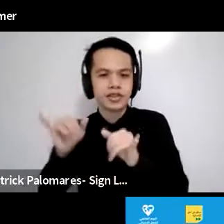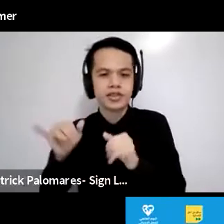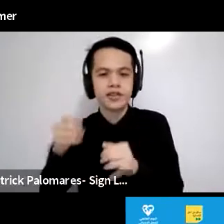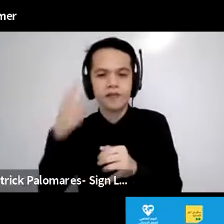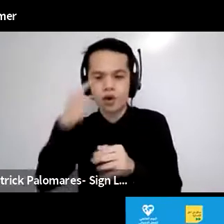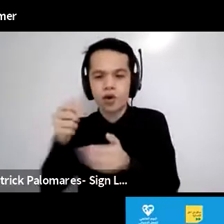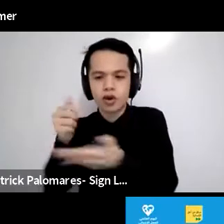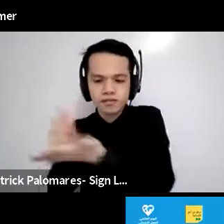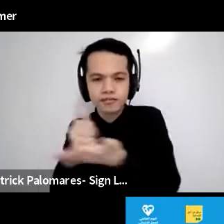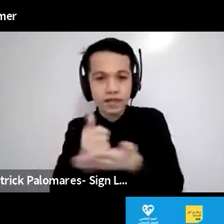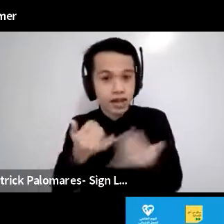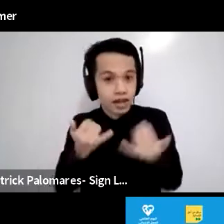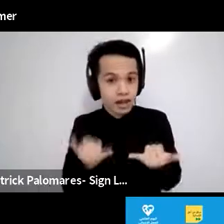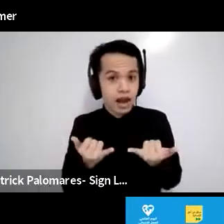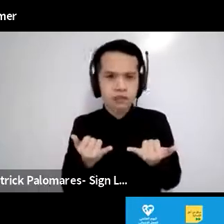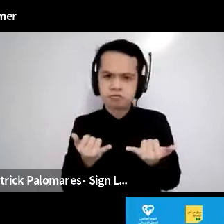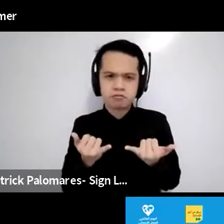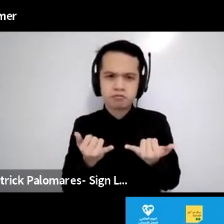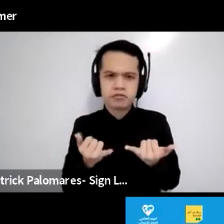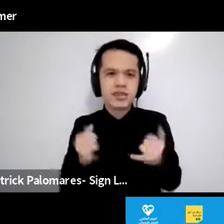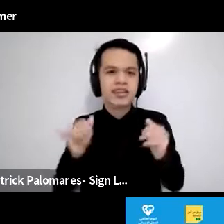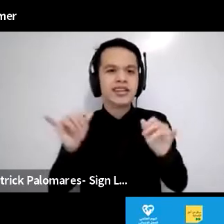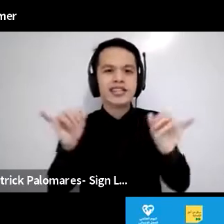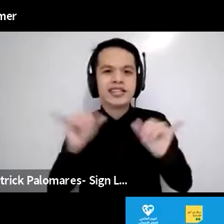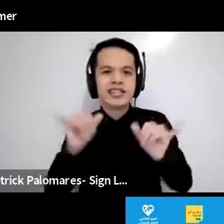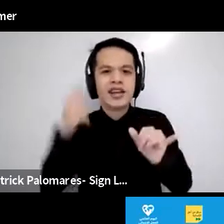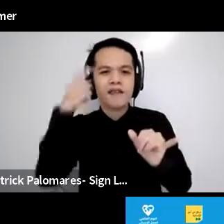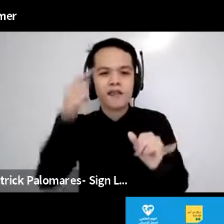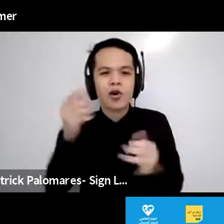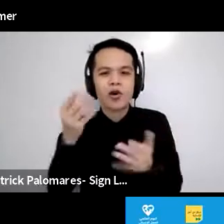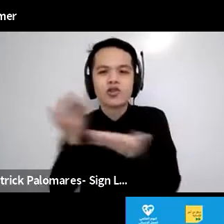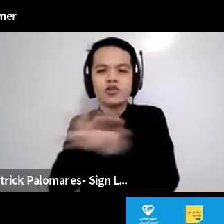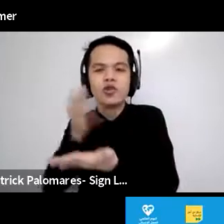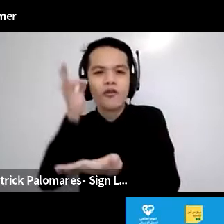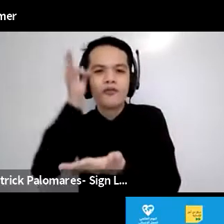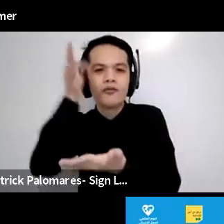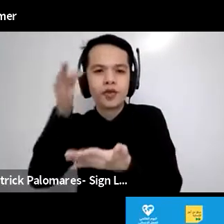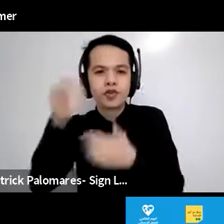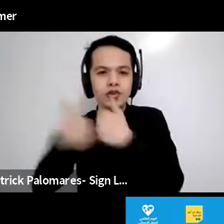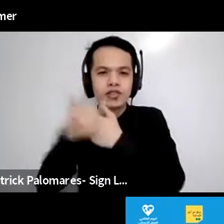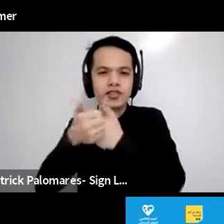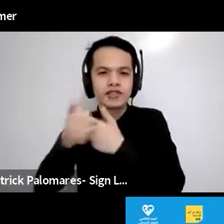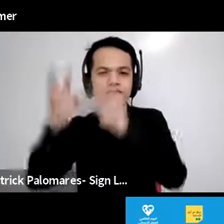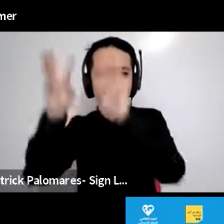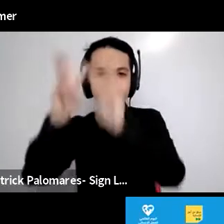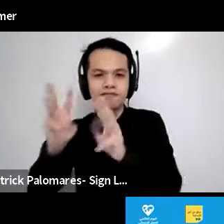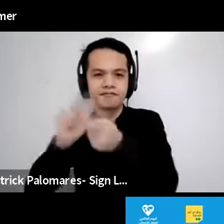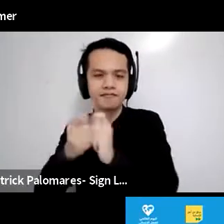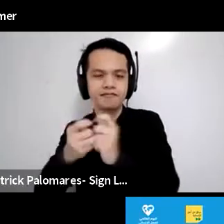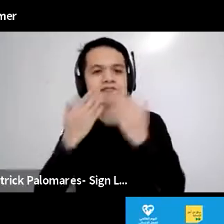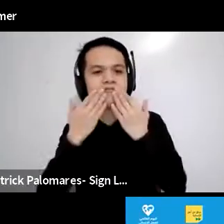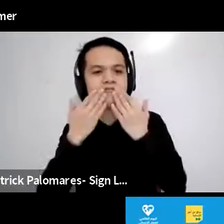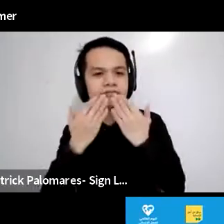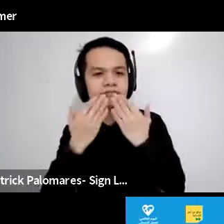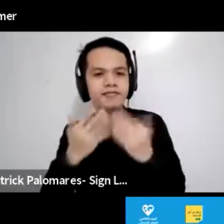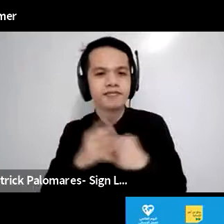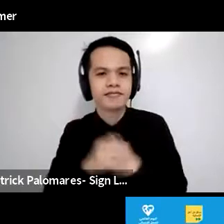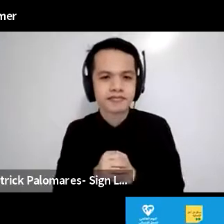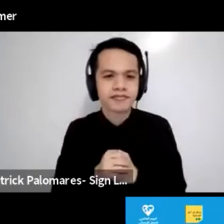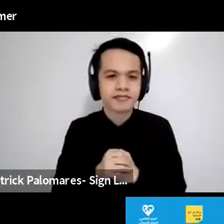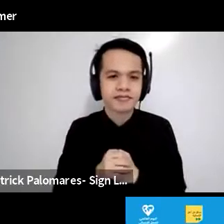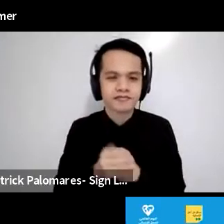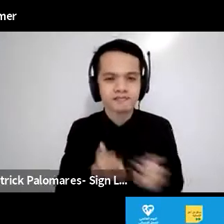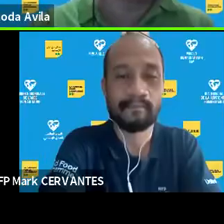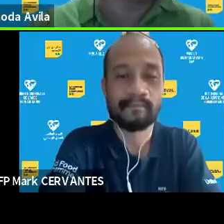not just now, but in new and future threat of climate change. Thank you very much. Over to